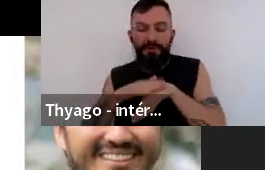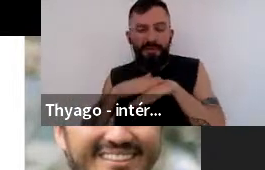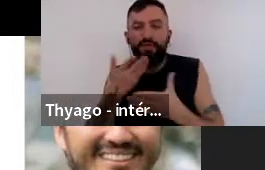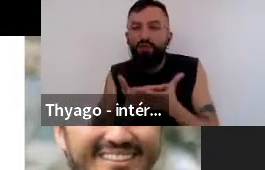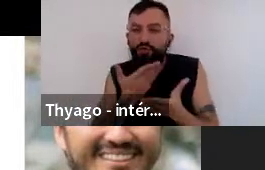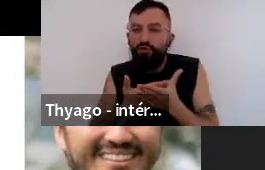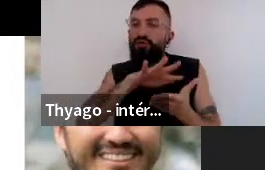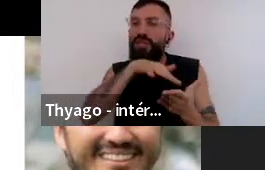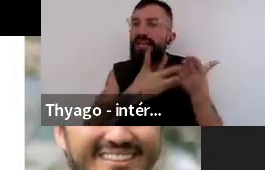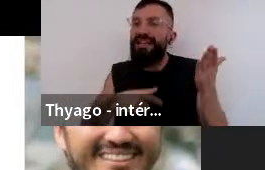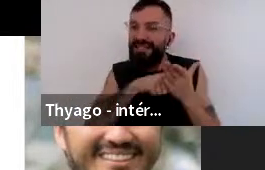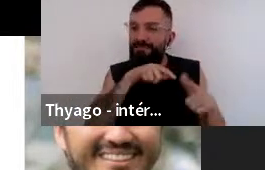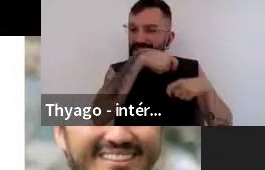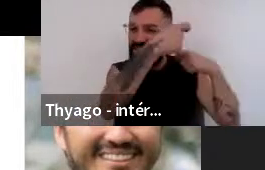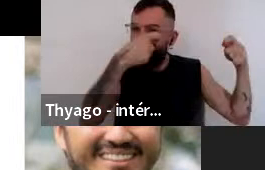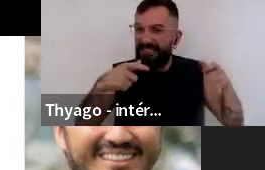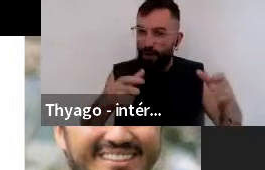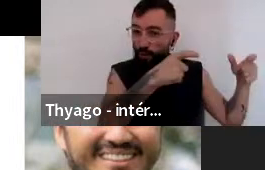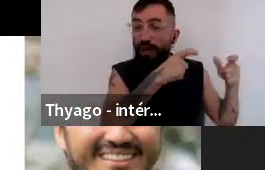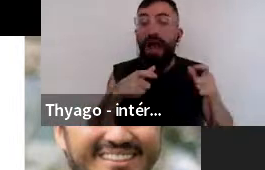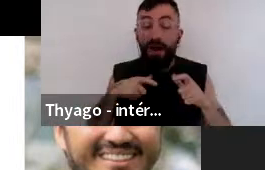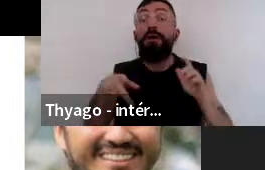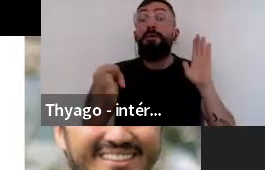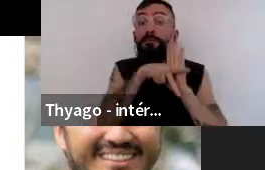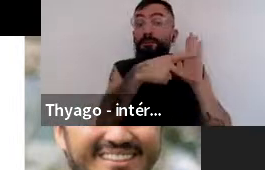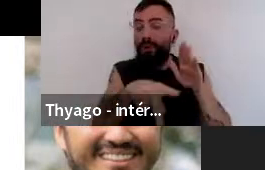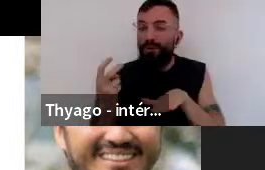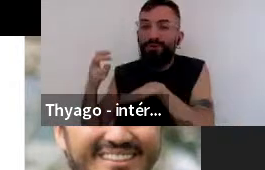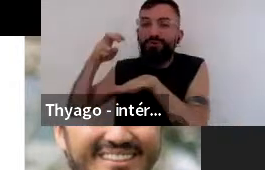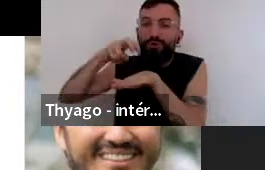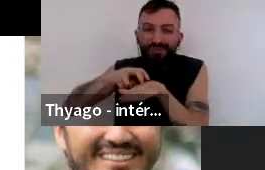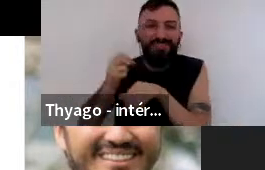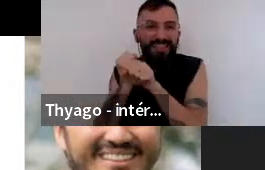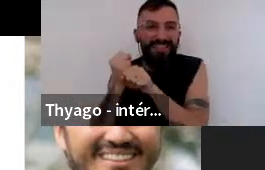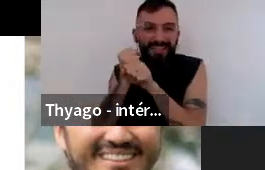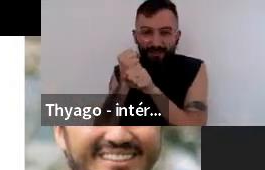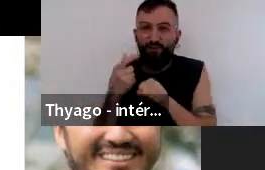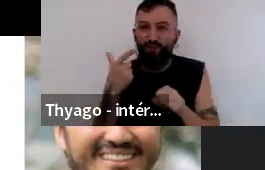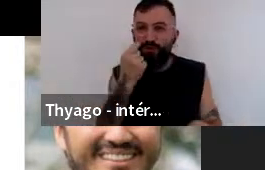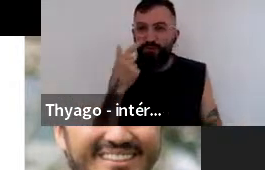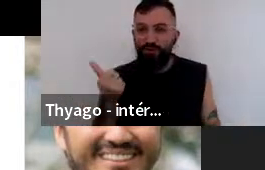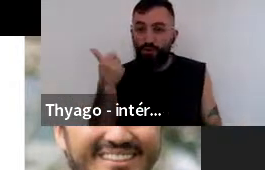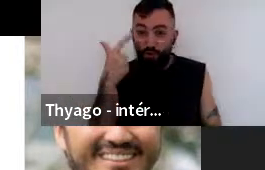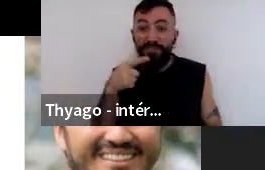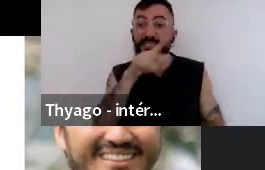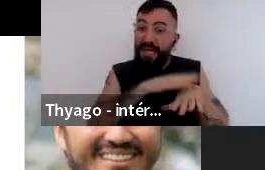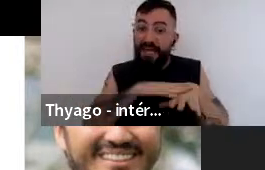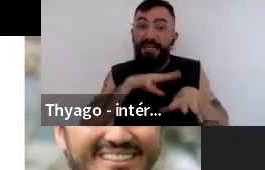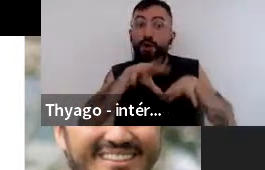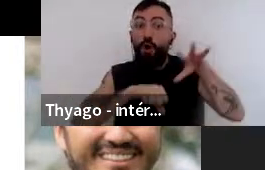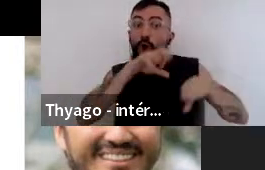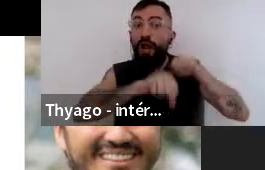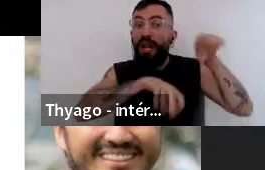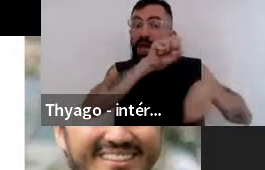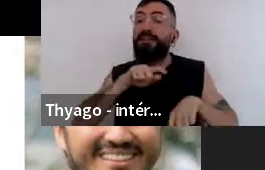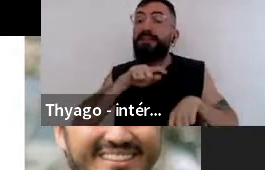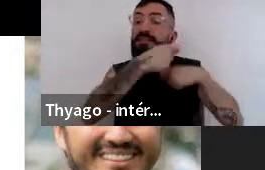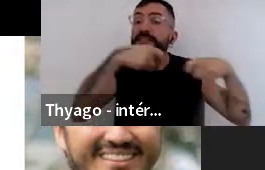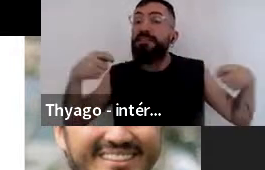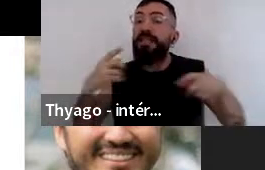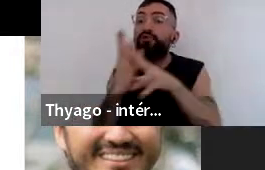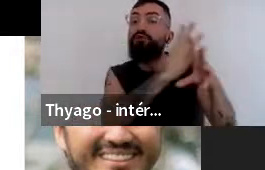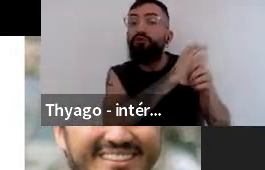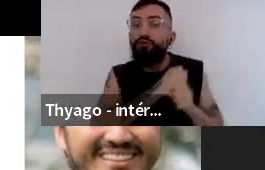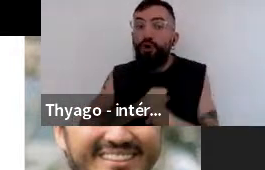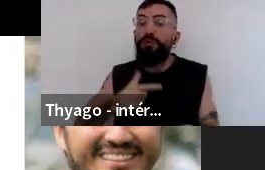out by Souza Jr. in 2012. He collected 265 Libras